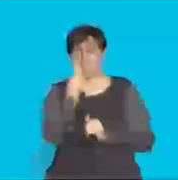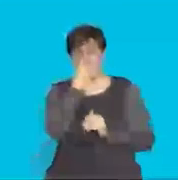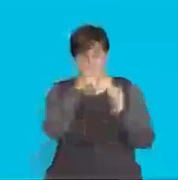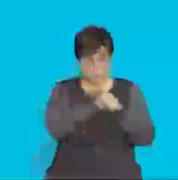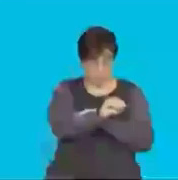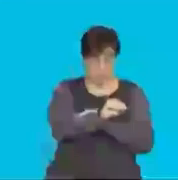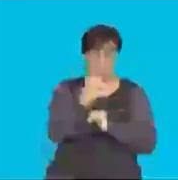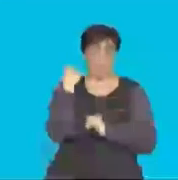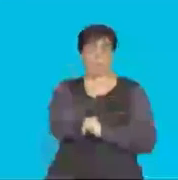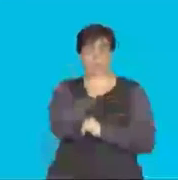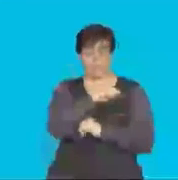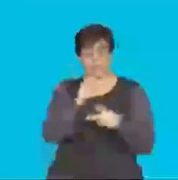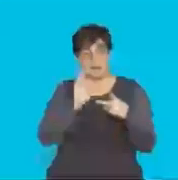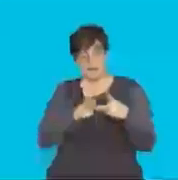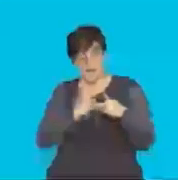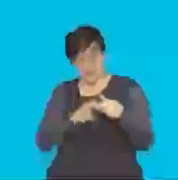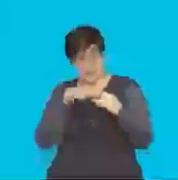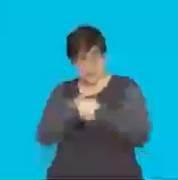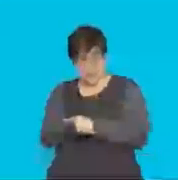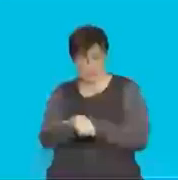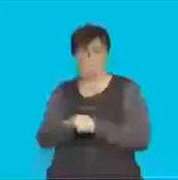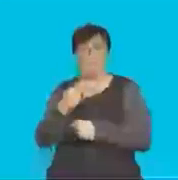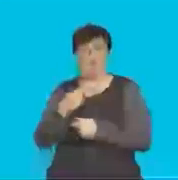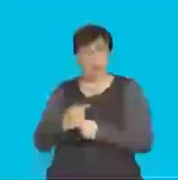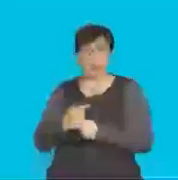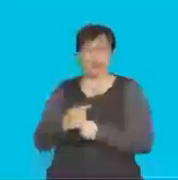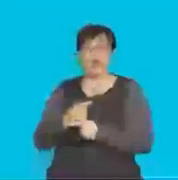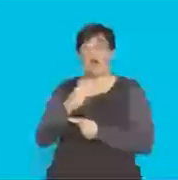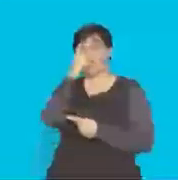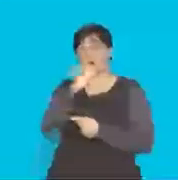occasion and a black foal on the second occasion.